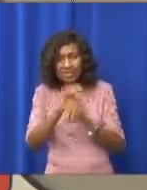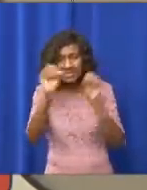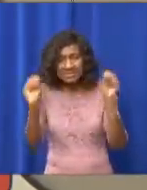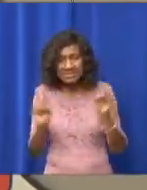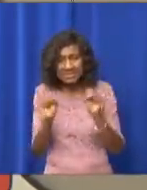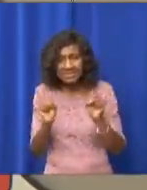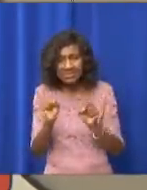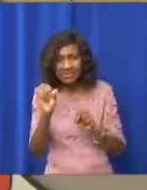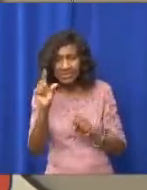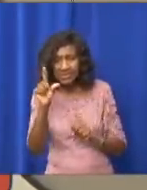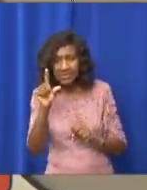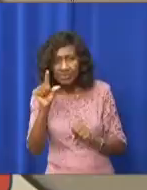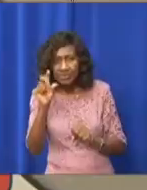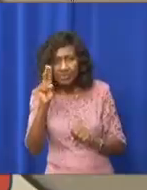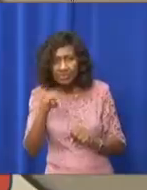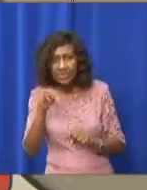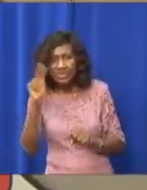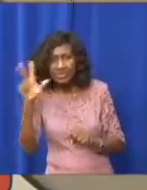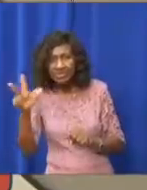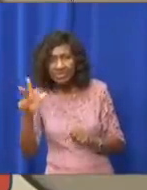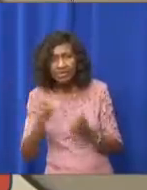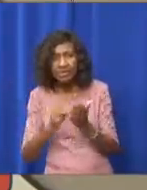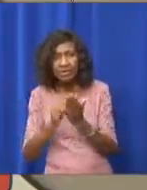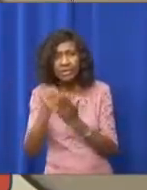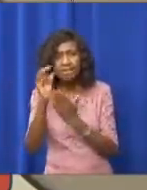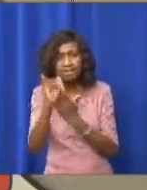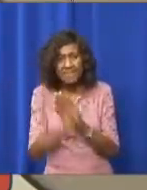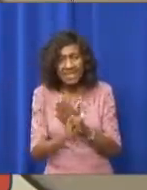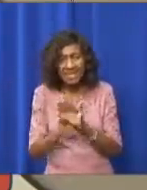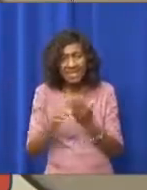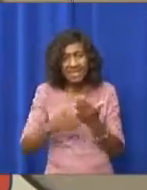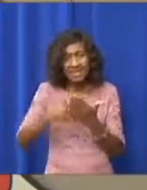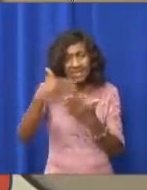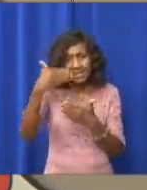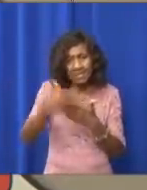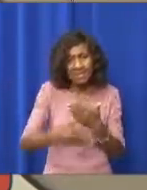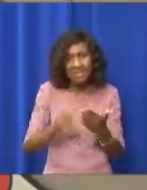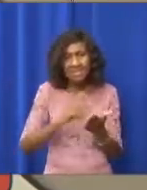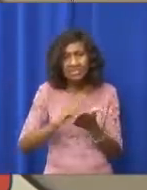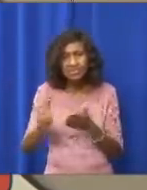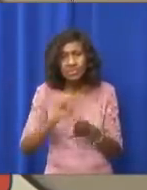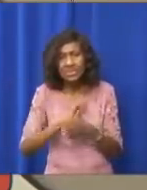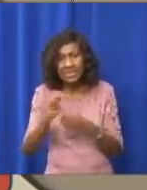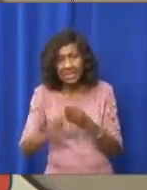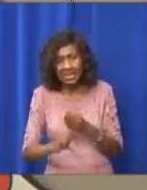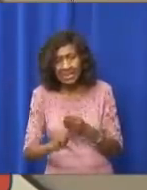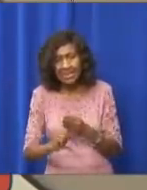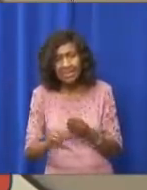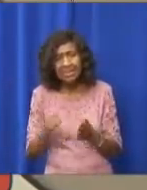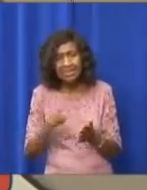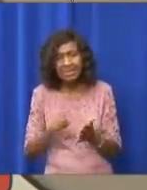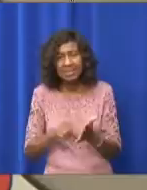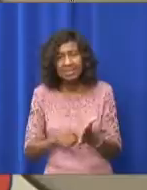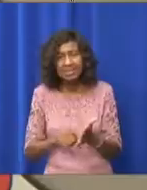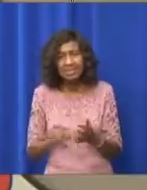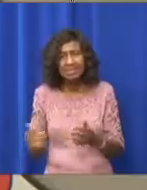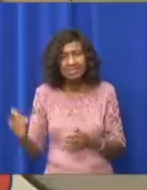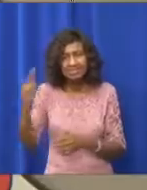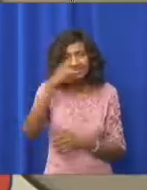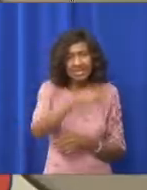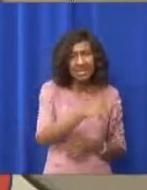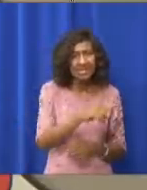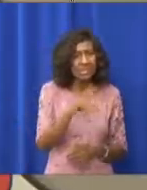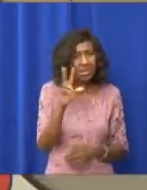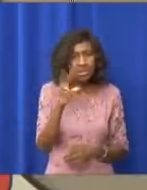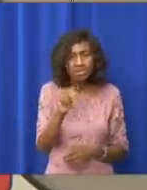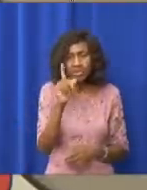Saturday, the 23rd of May, so next weekend. This flight will not bring